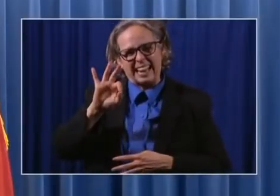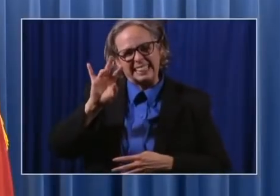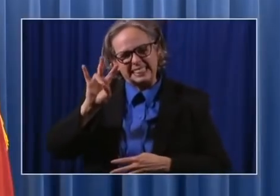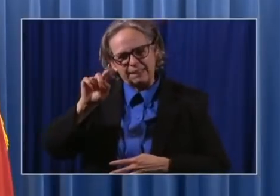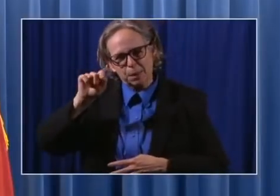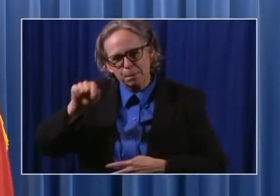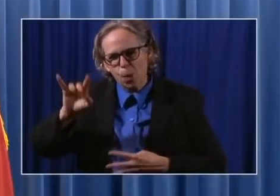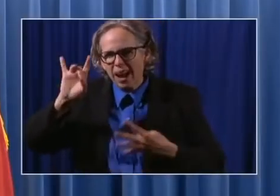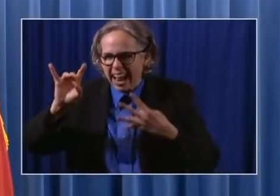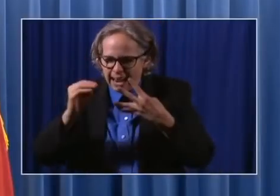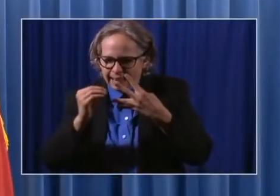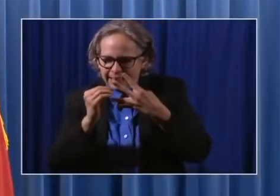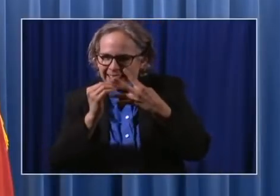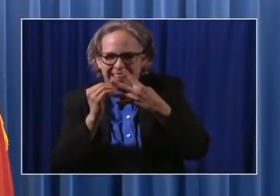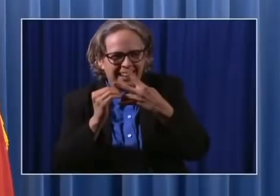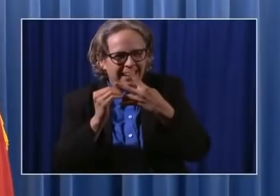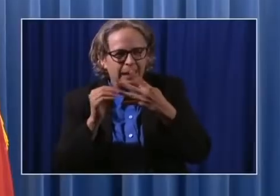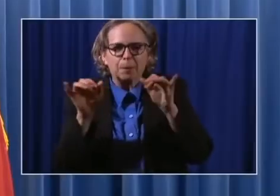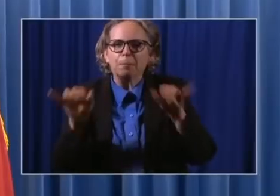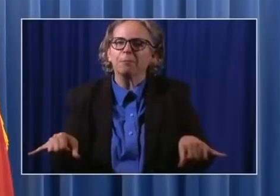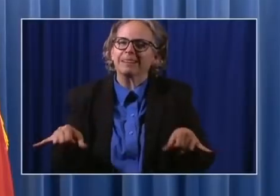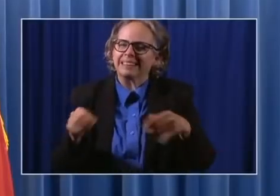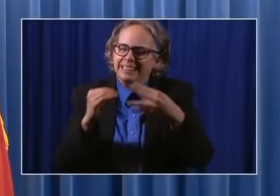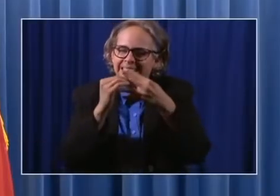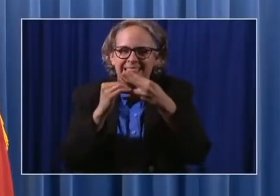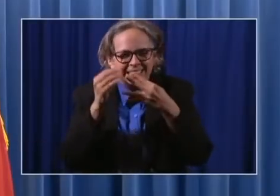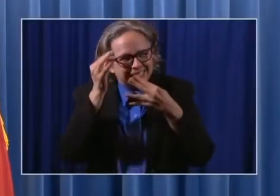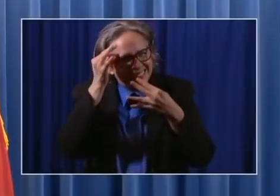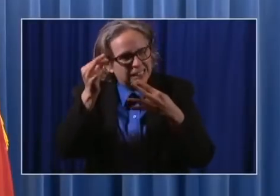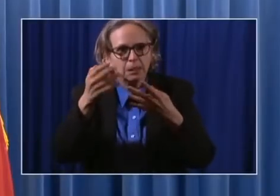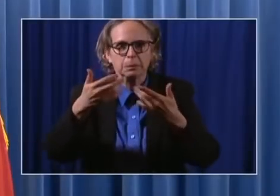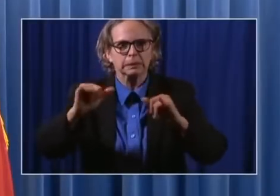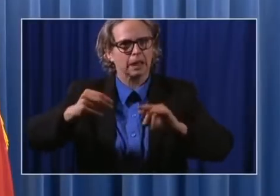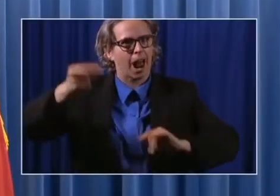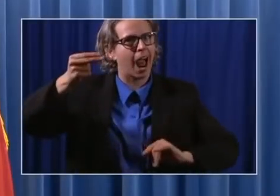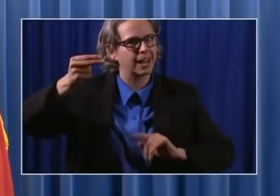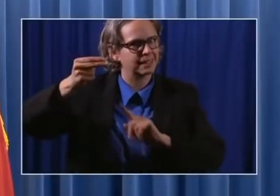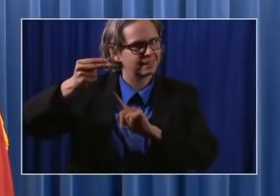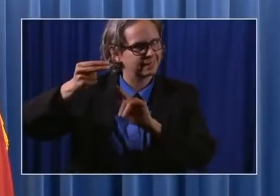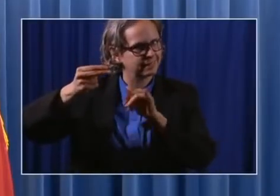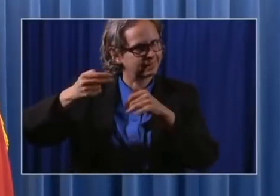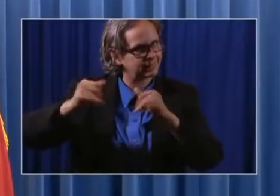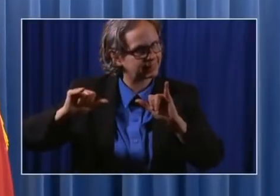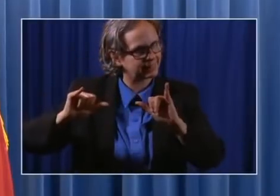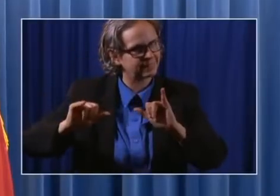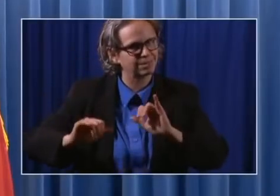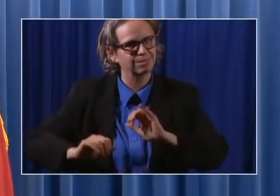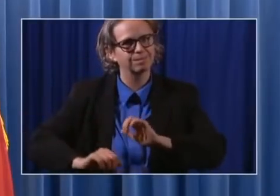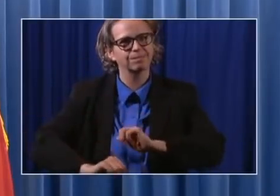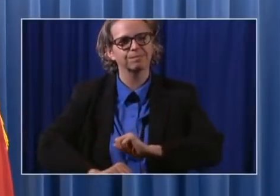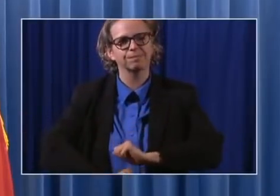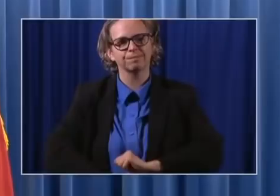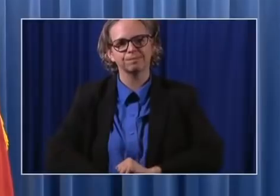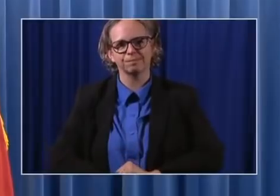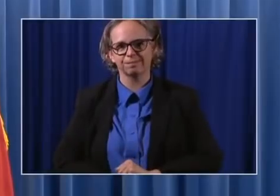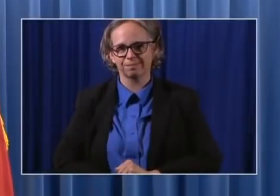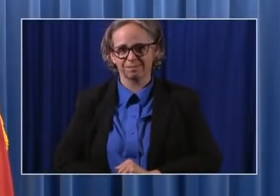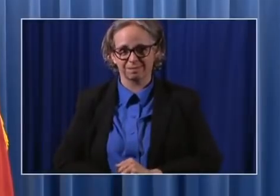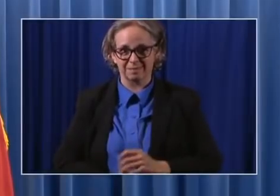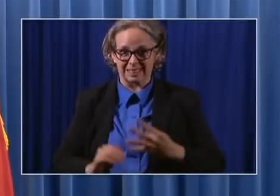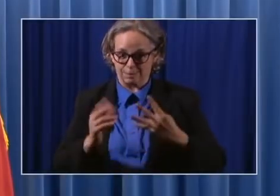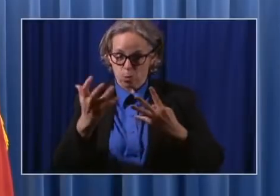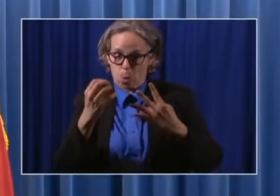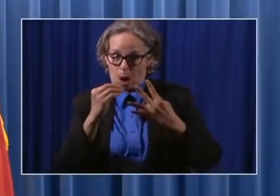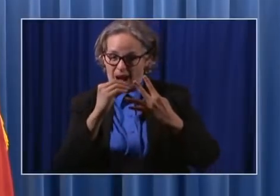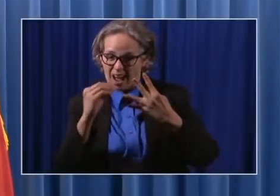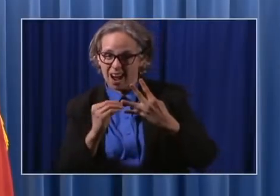cases per 100,000 residents over the same period of time. So they move forward. They slip down, which is a good